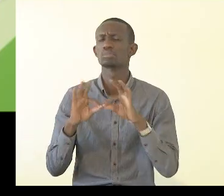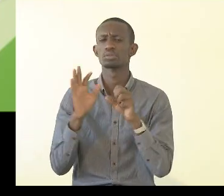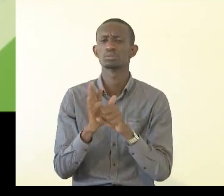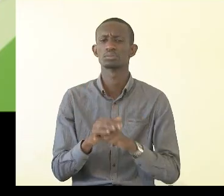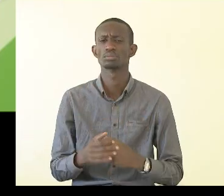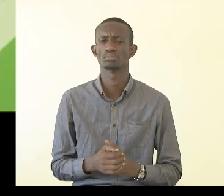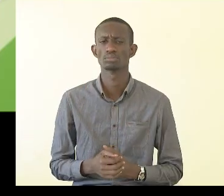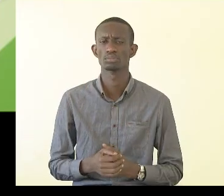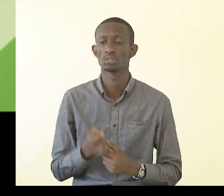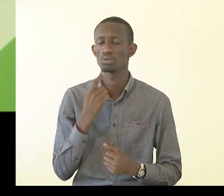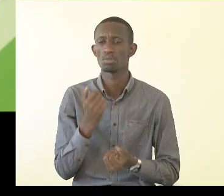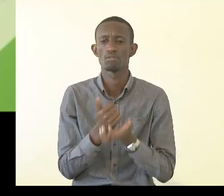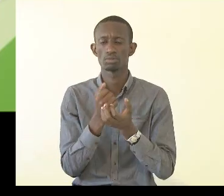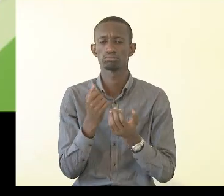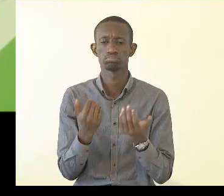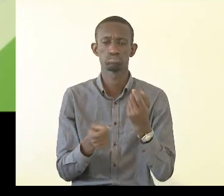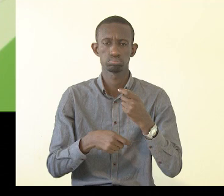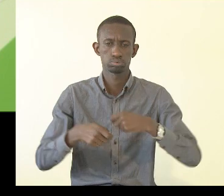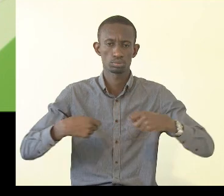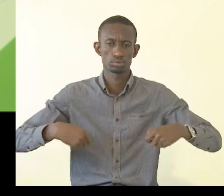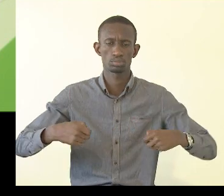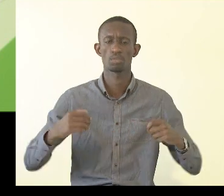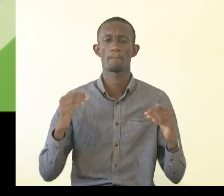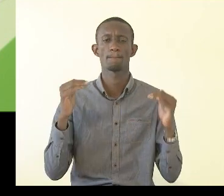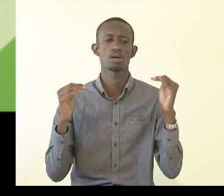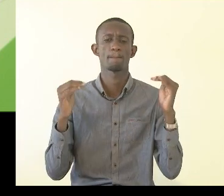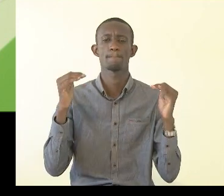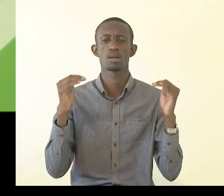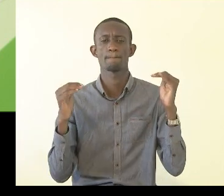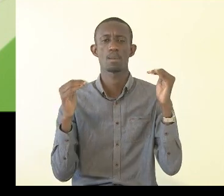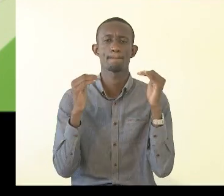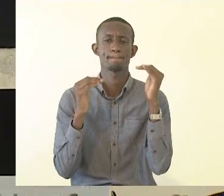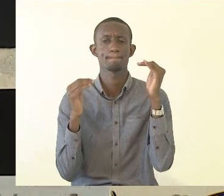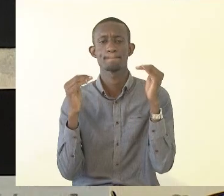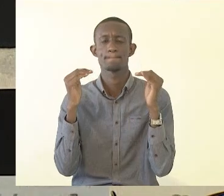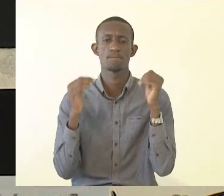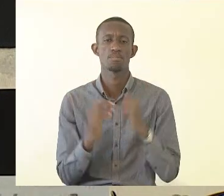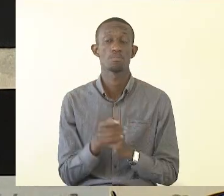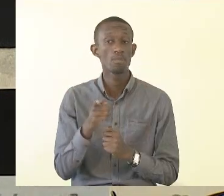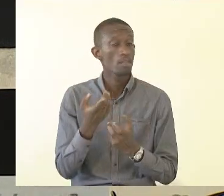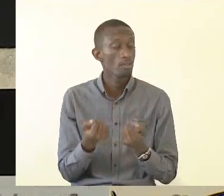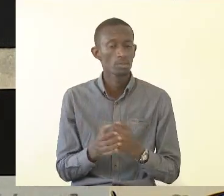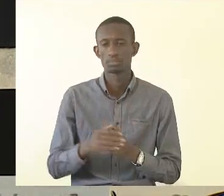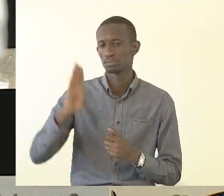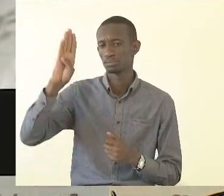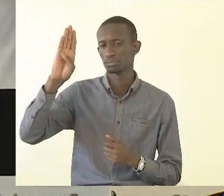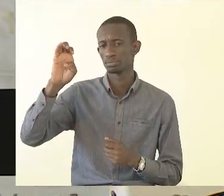this reaction. So the reaction that forms 1, 2, 3, 4. So you have benzene.